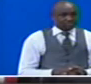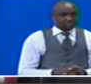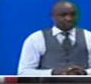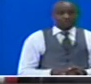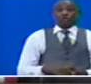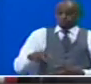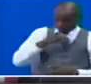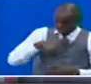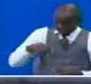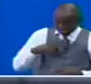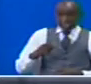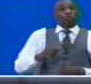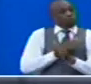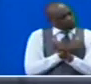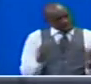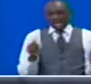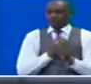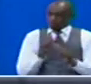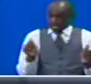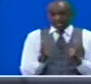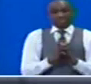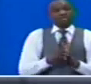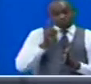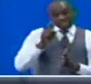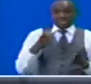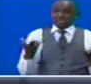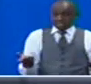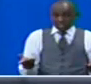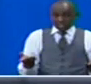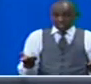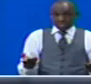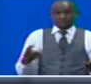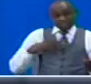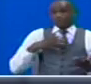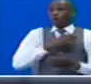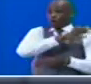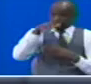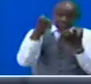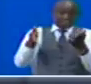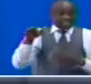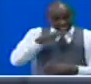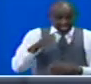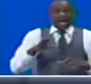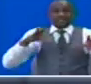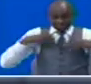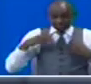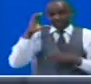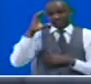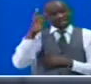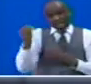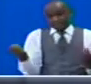We are moving very, very well, and it's being received by the electorate across this region. But